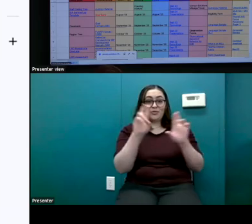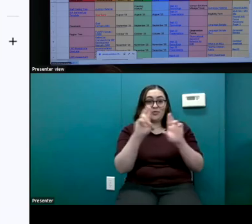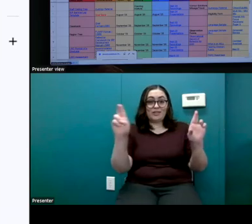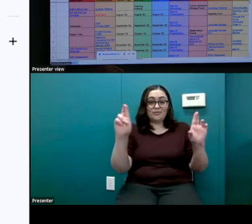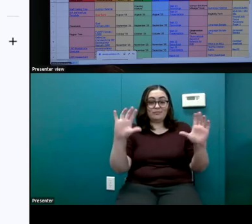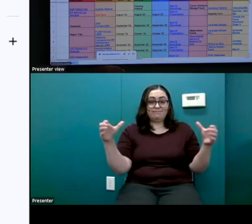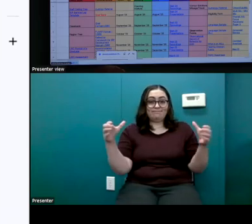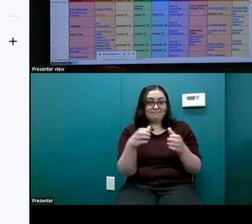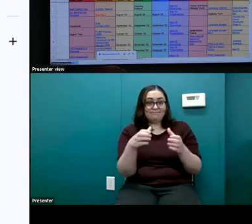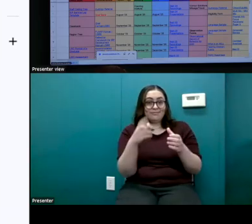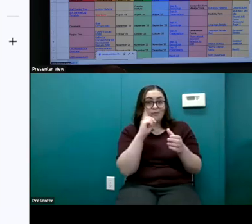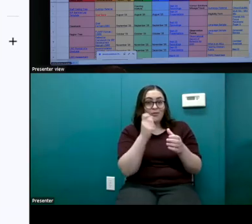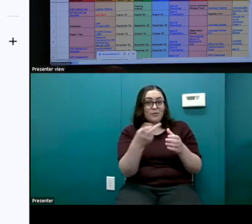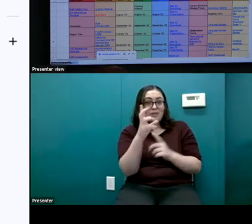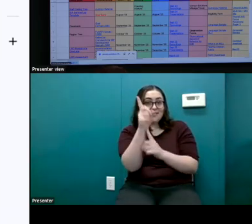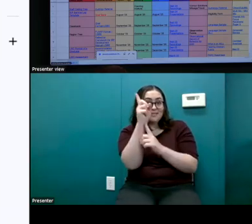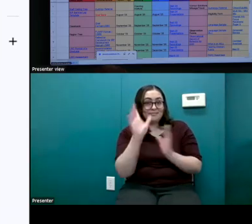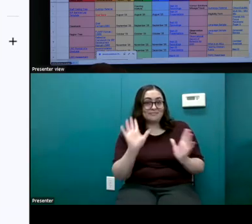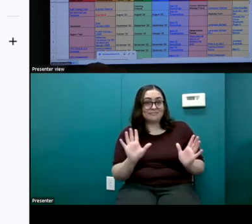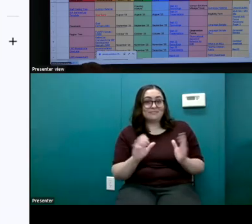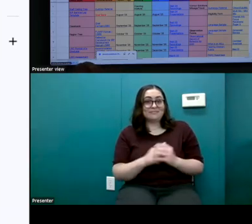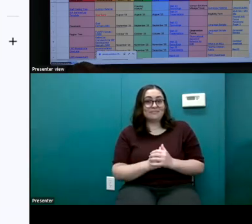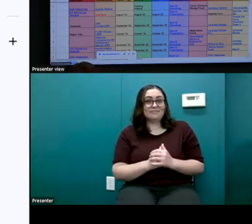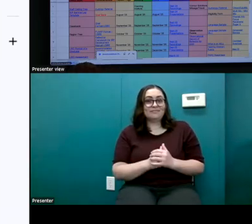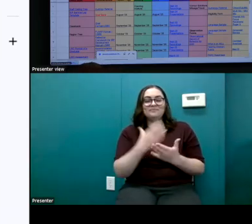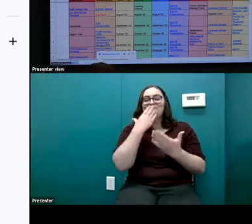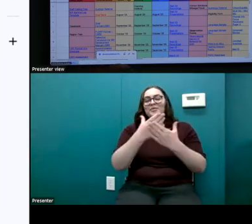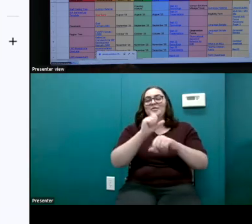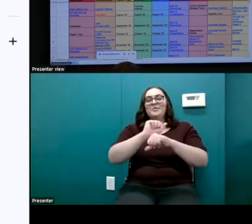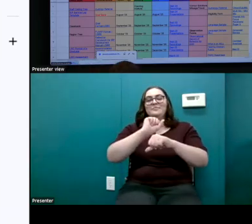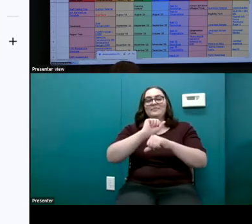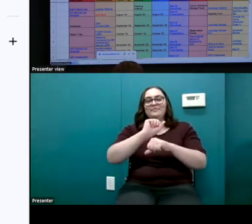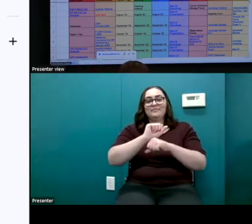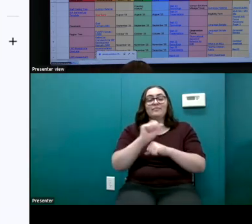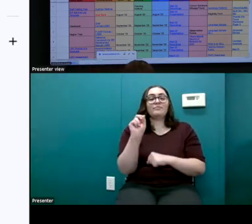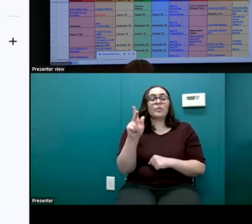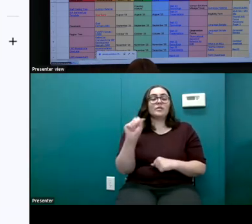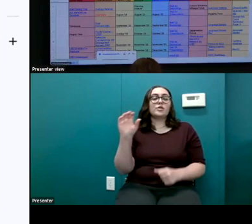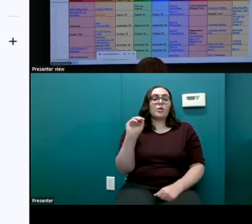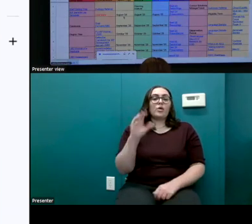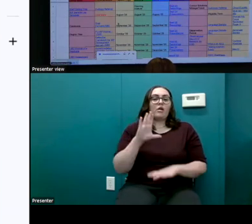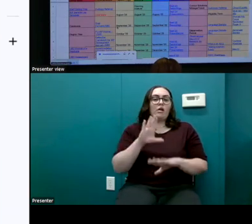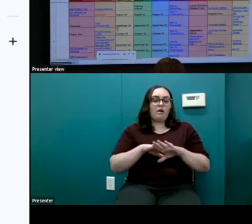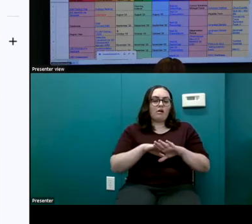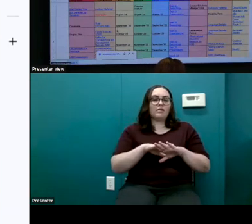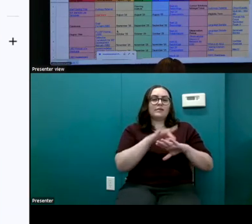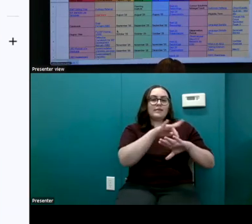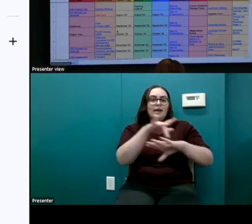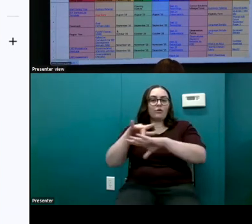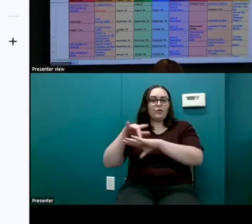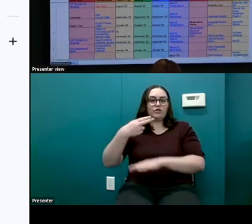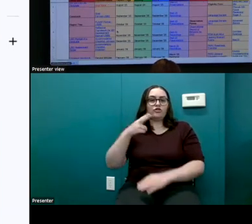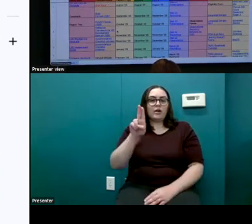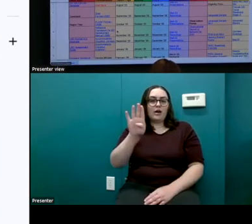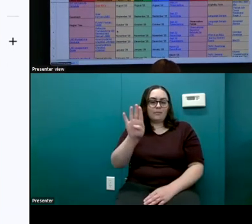minutes? Yep. Good job. Okay, so on the Outreach Hub, this is a sample of what